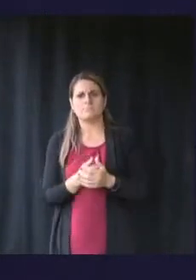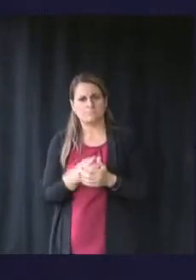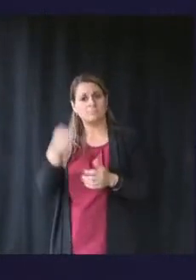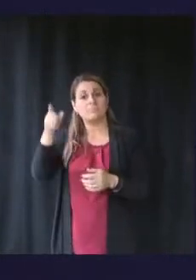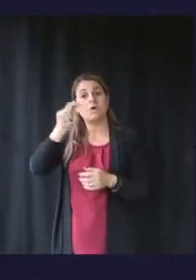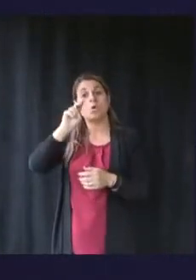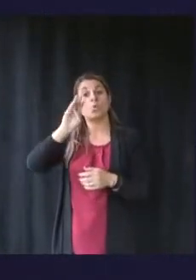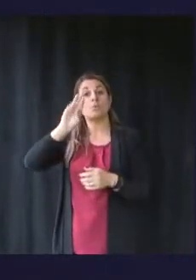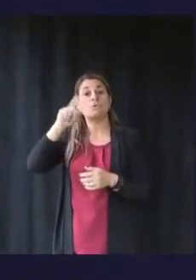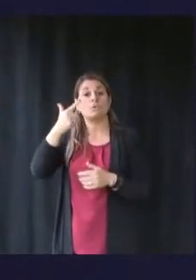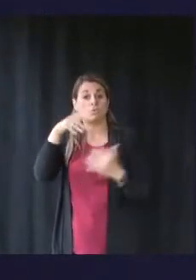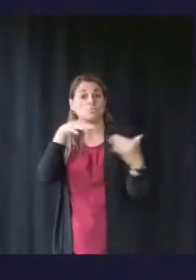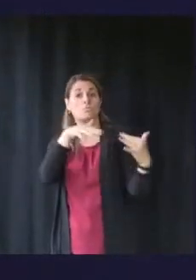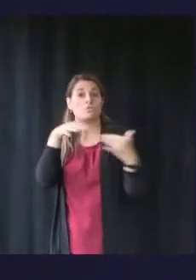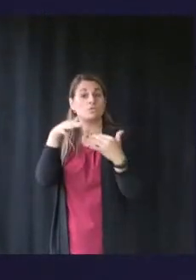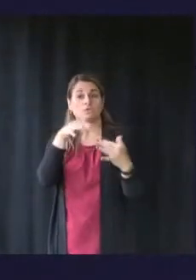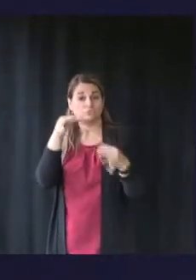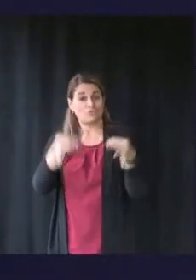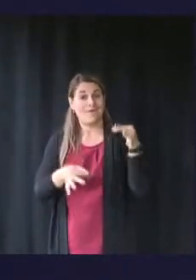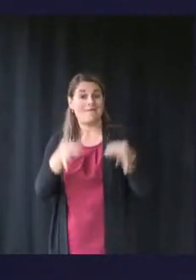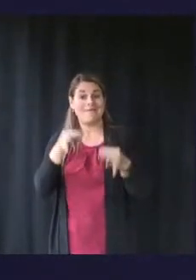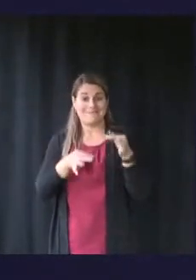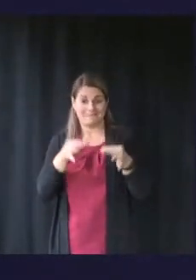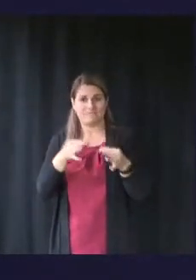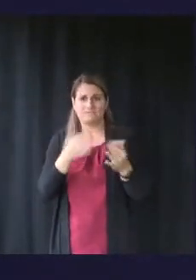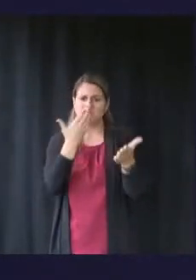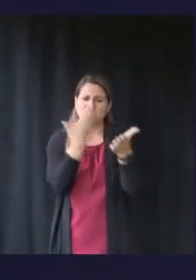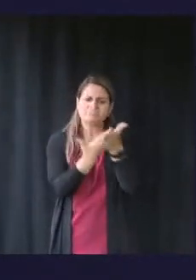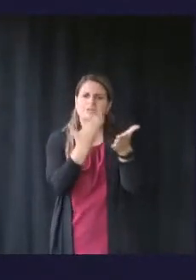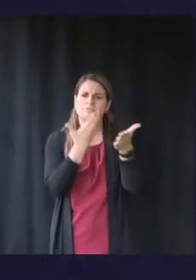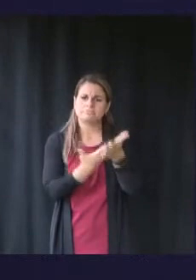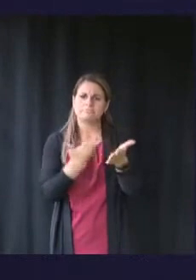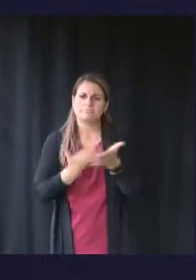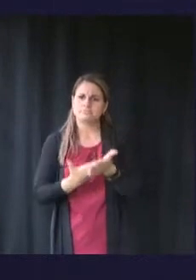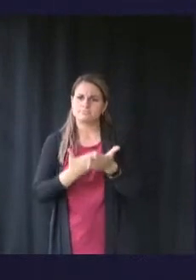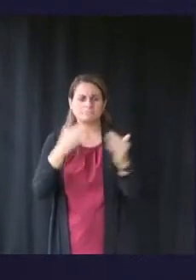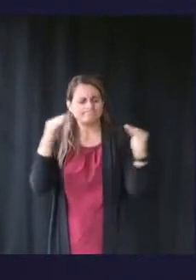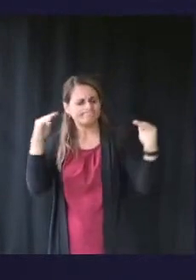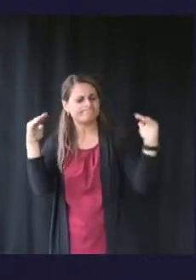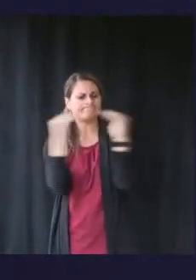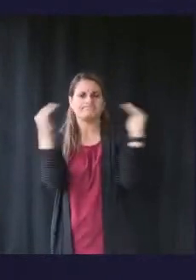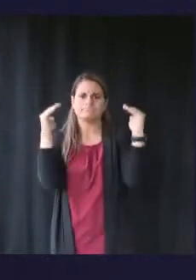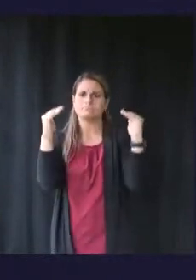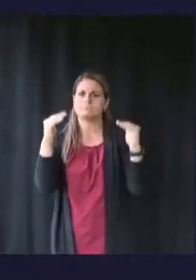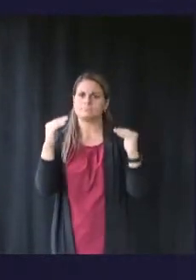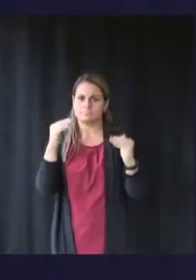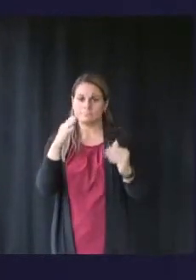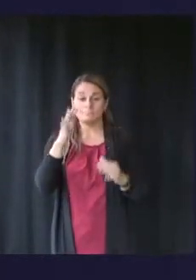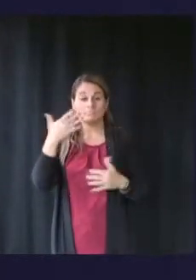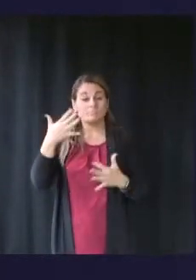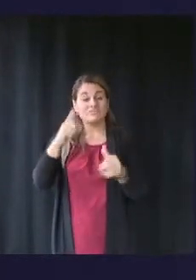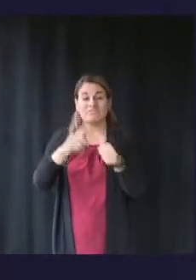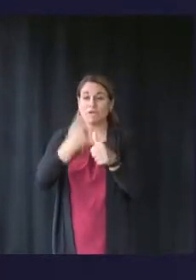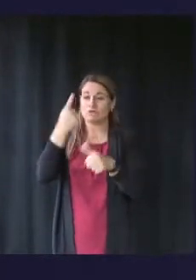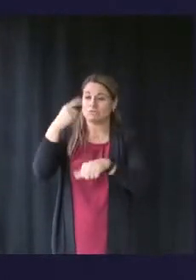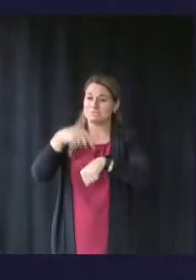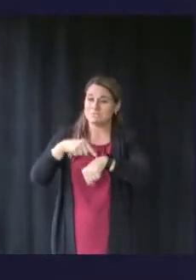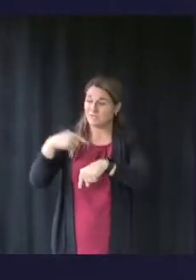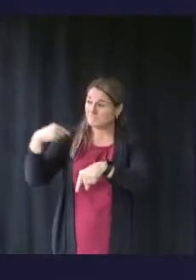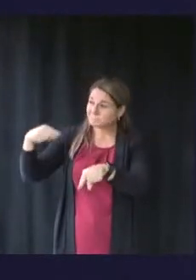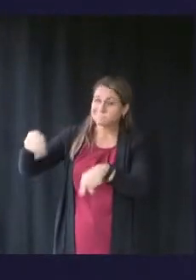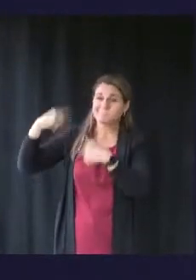that's what it was, a testament to justice. Nothing like it ever happened before. And all